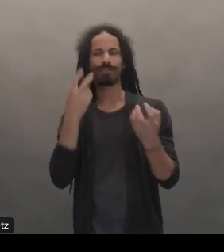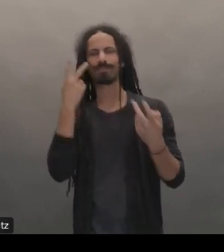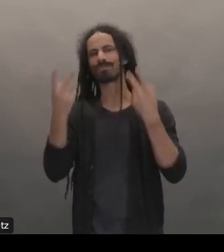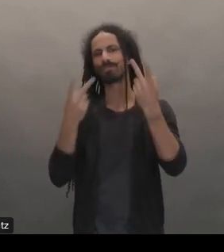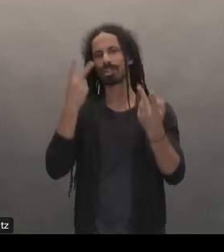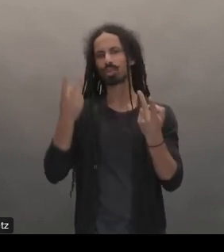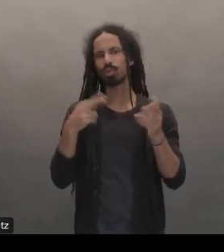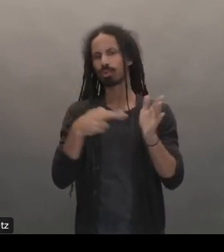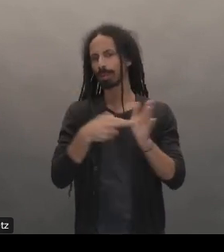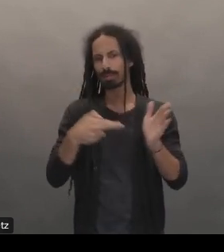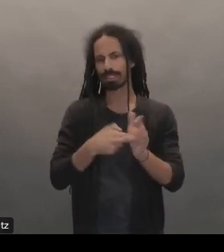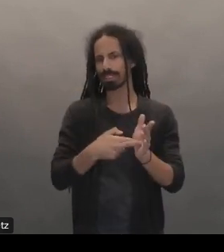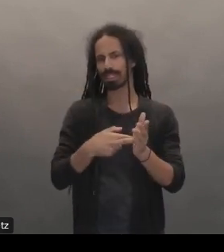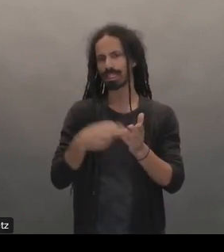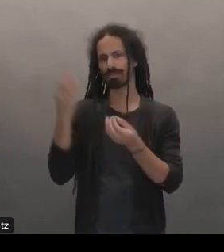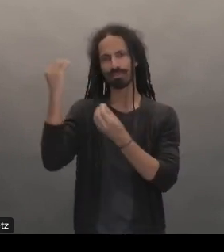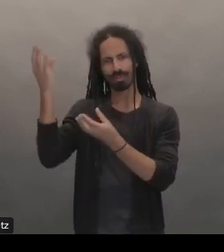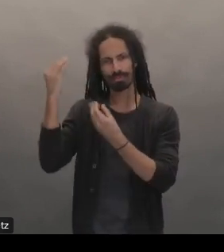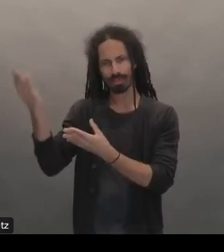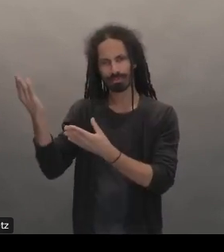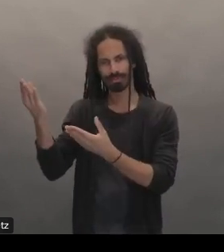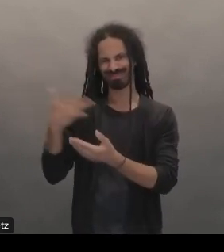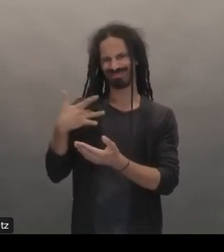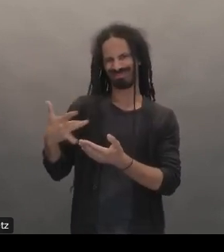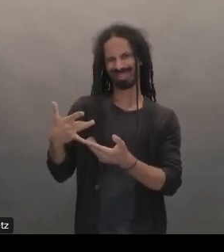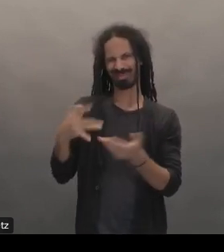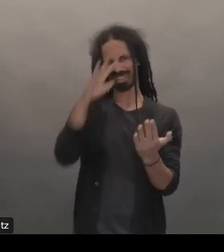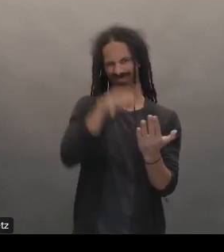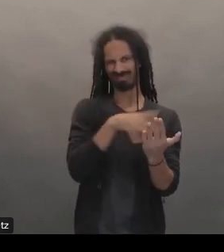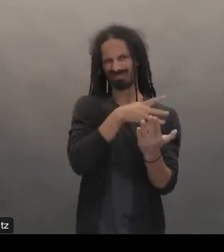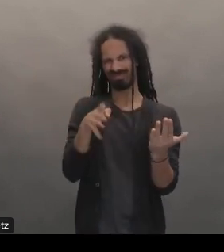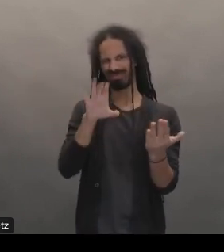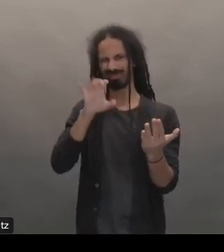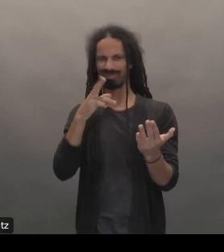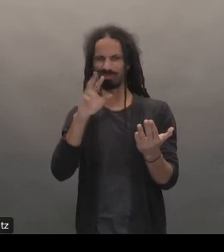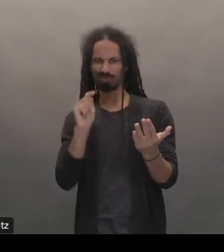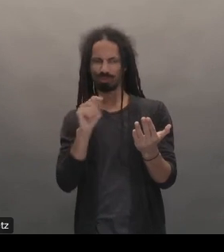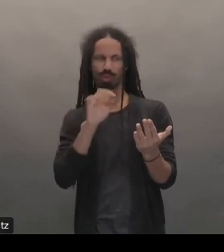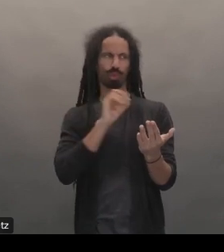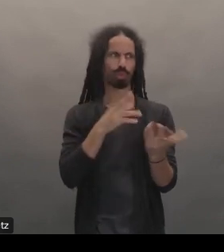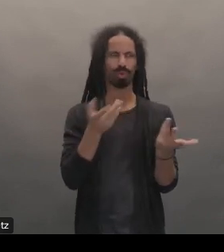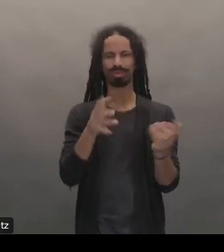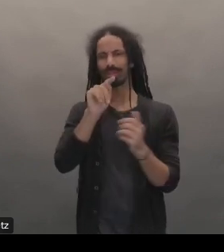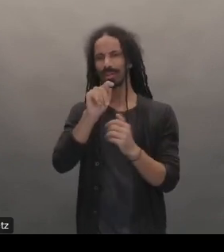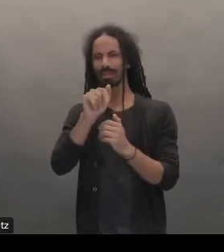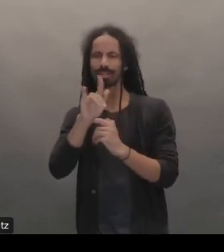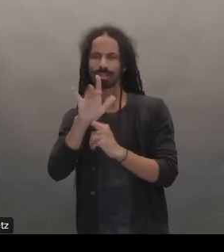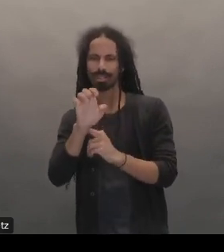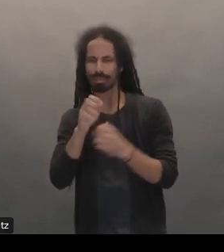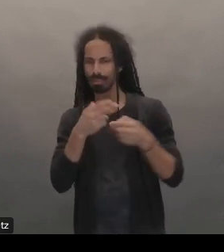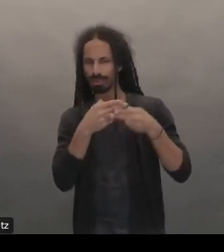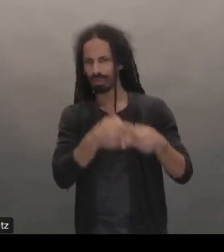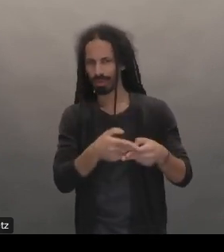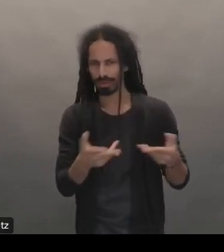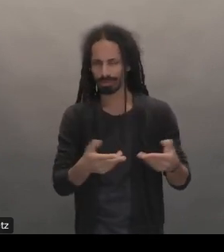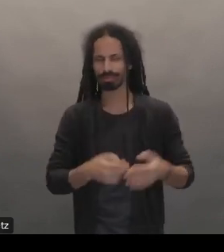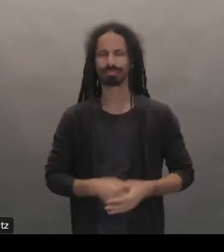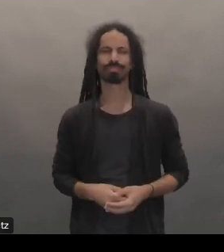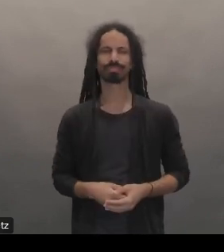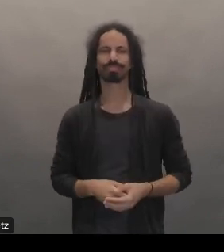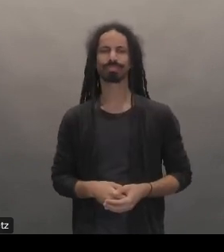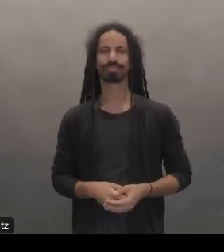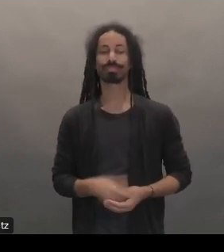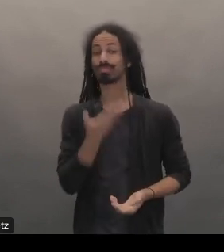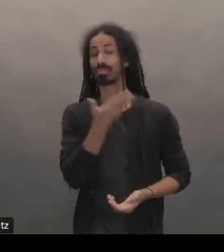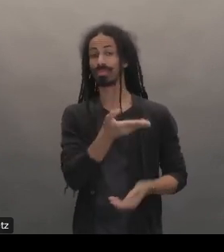of data, but usually it's in like a chart form or a table form, I guess we could say. All right, so this is an